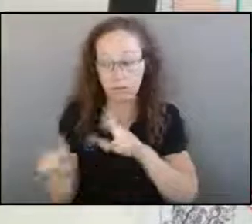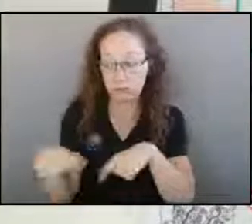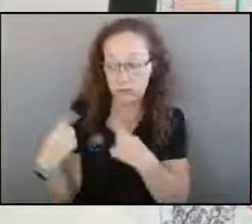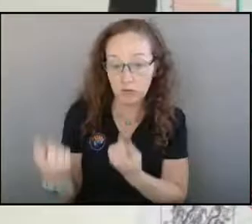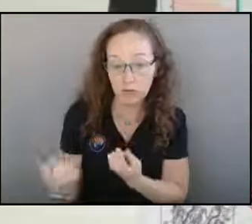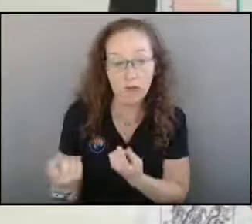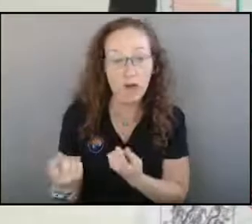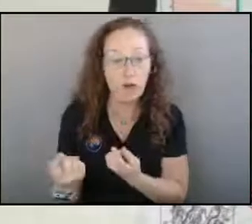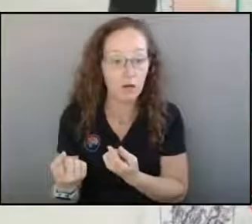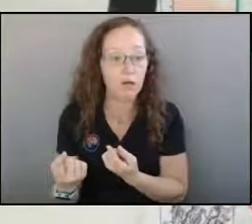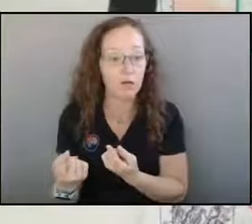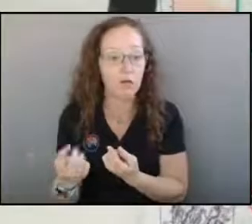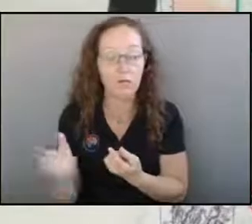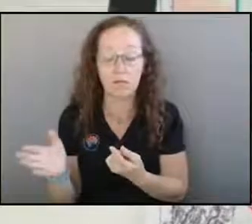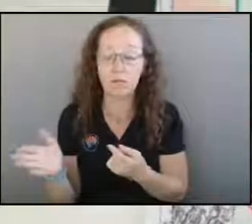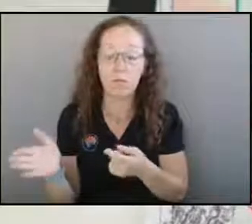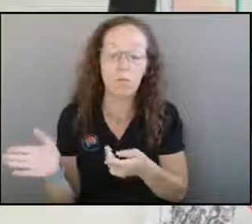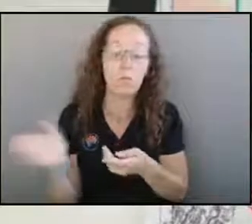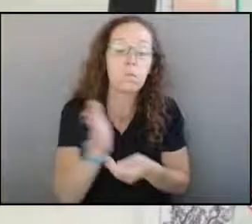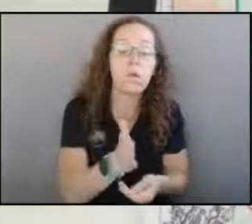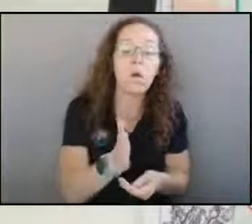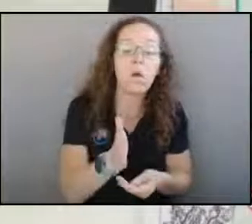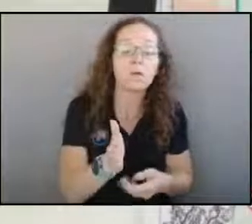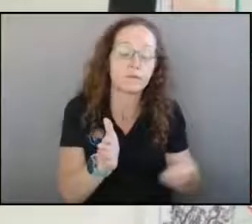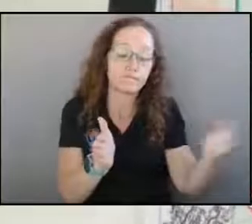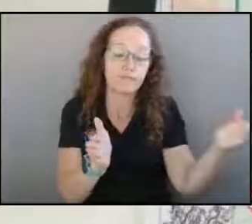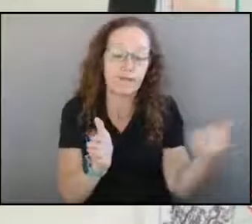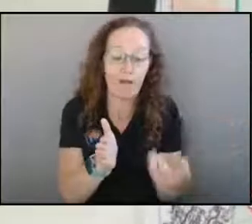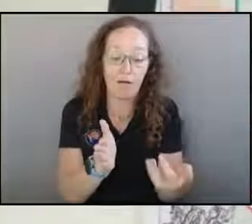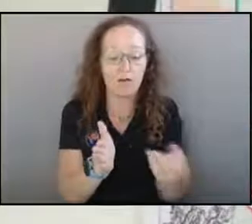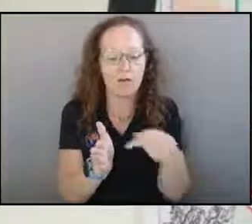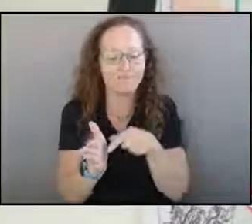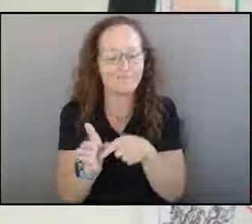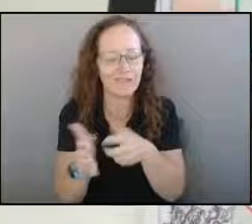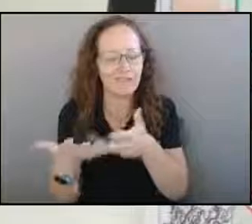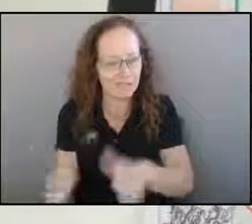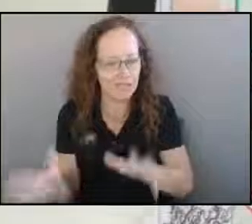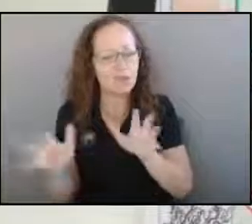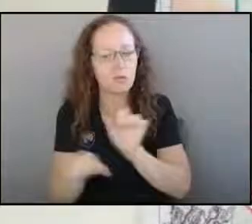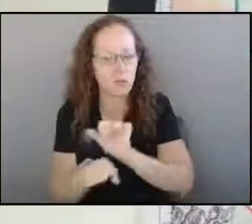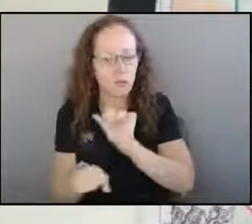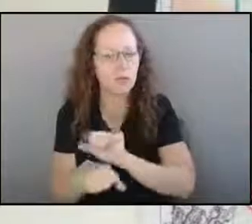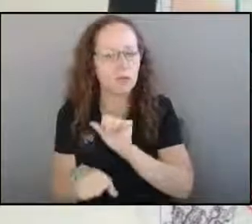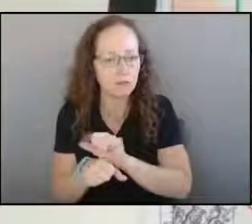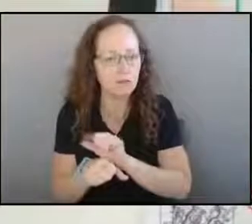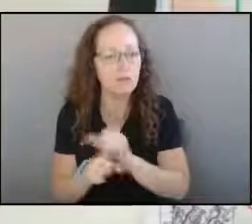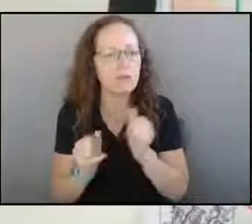is closest to where that fire movement was, and they are starting to